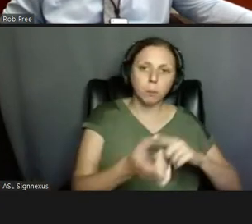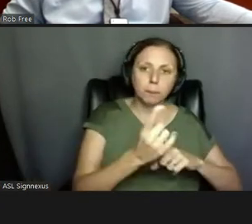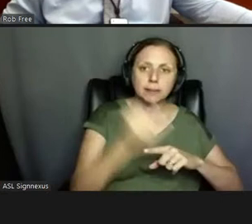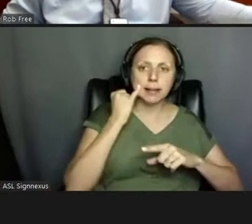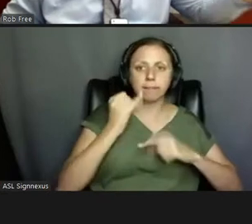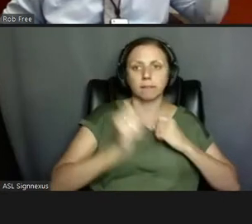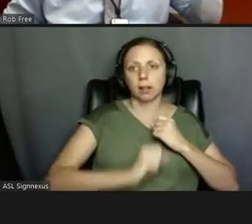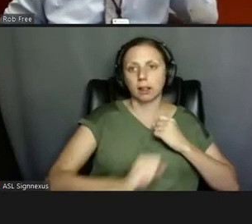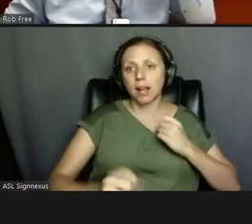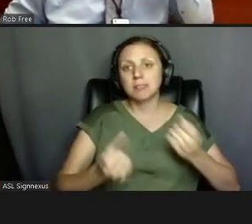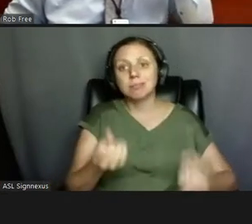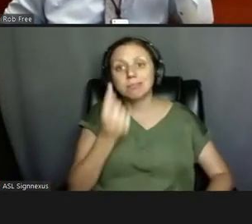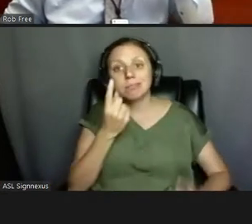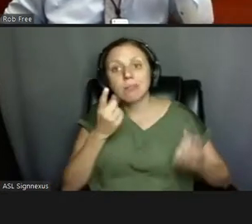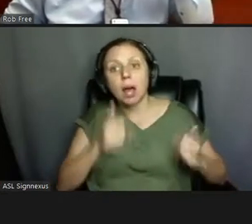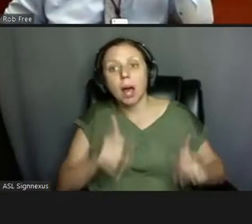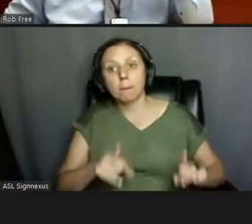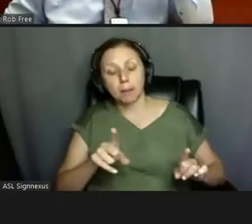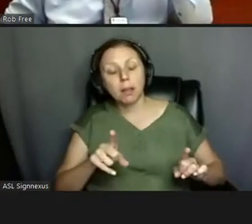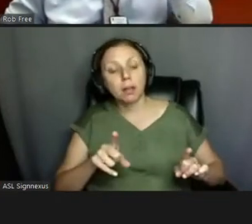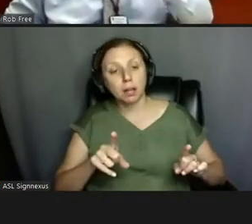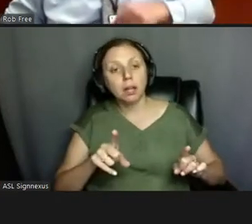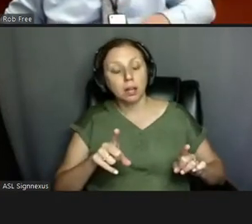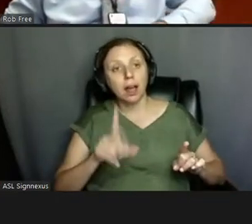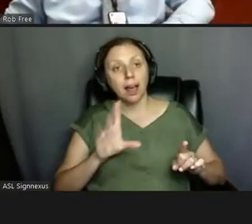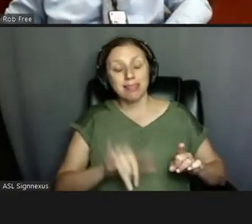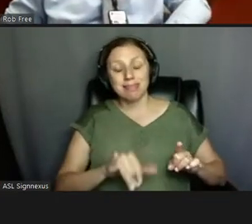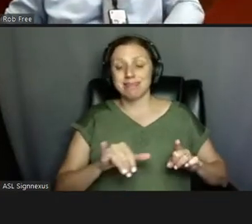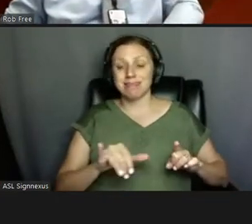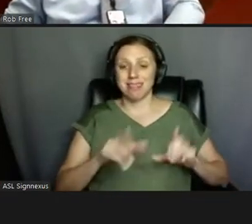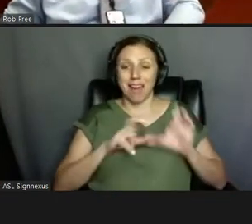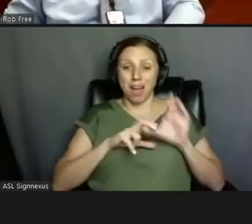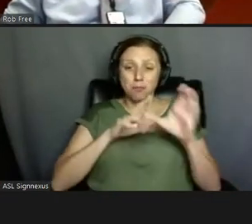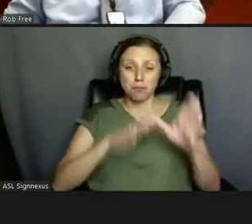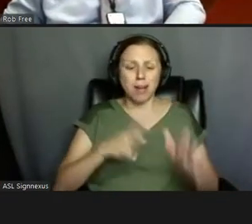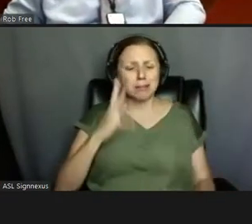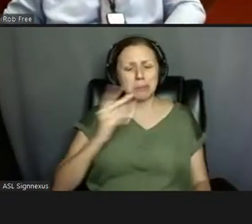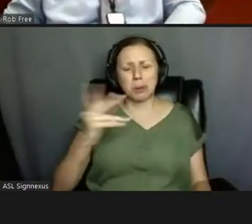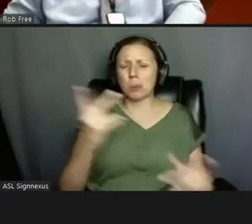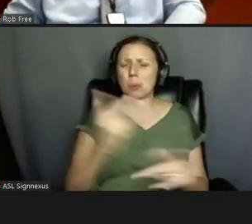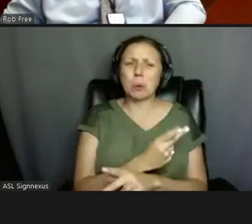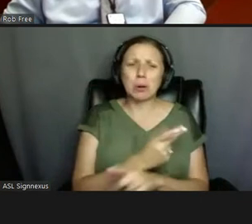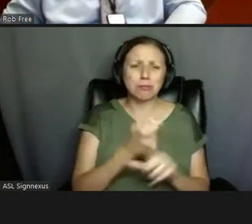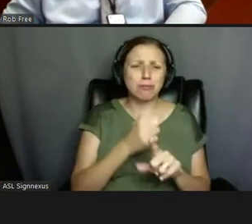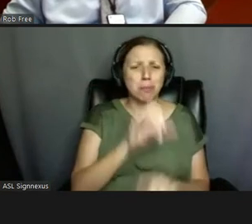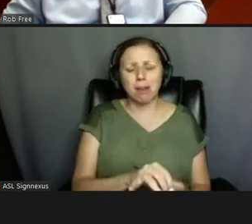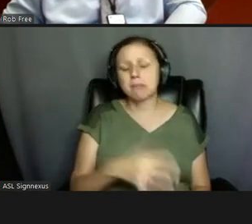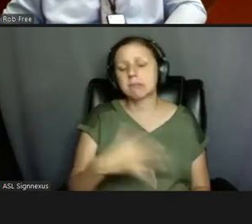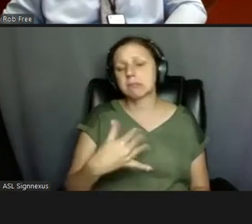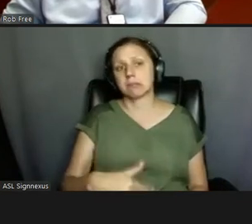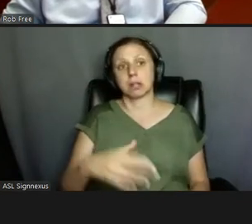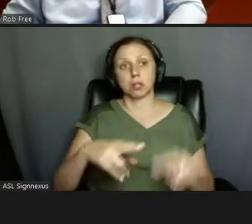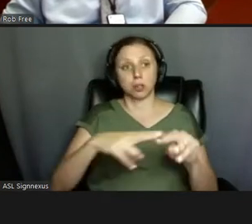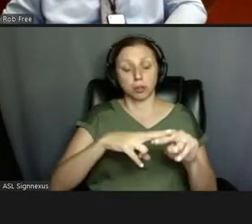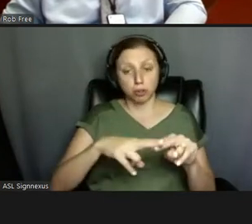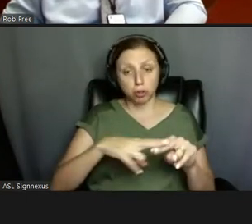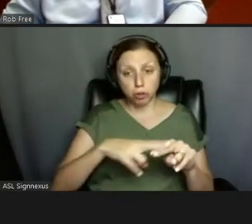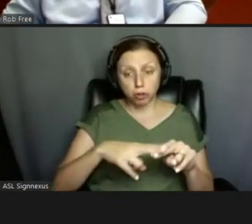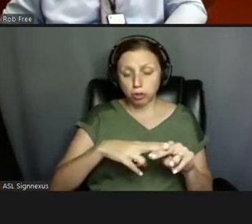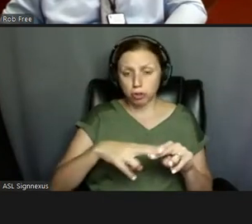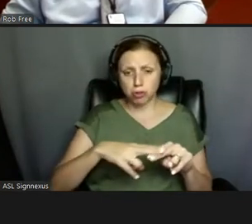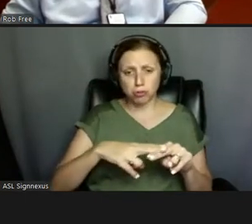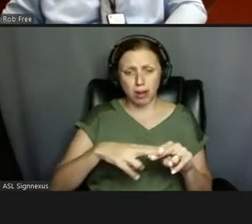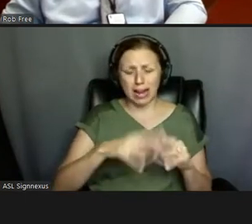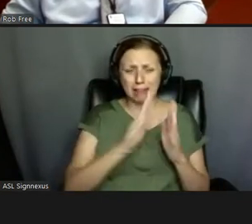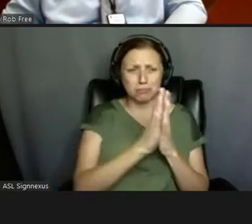which makes the riding experience even worse. And the train during peak hours are very